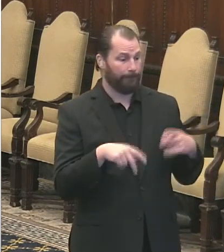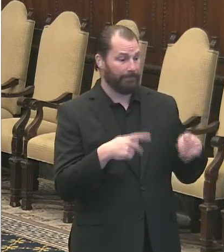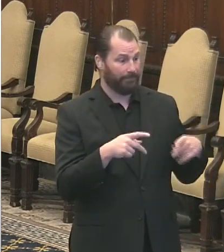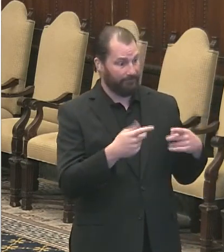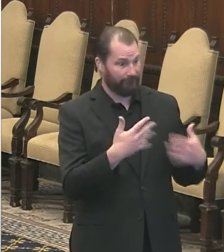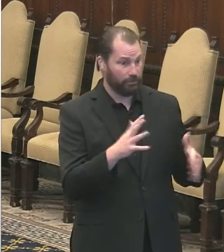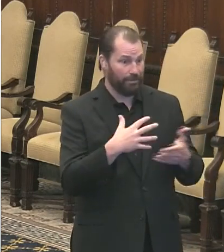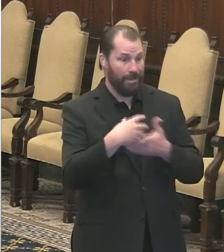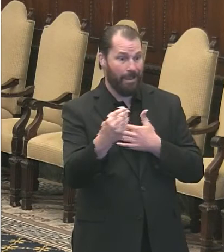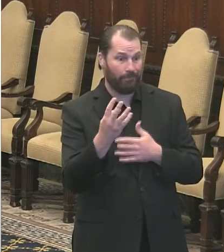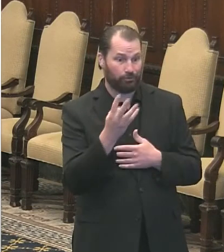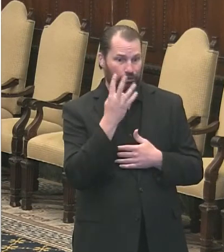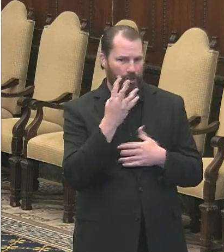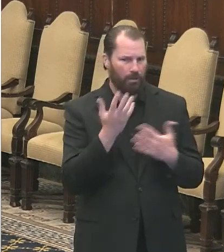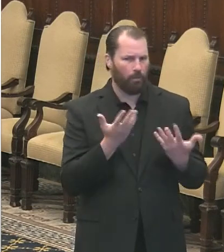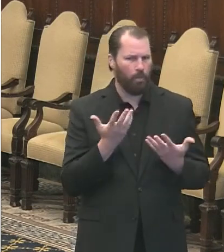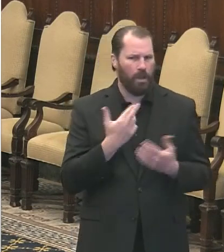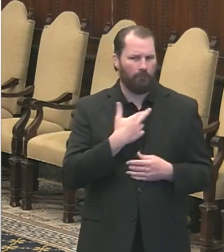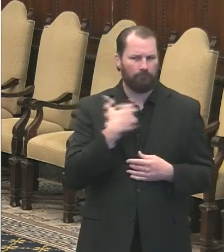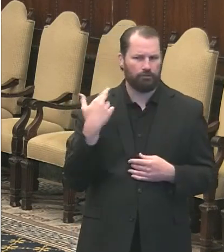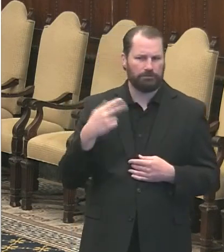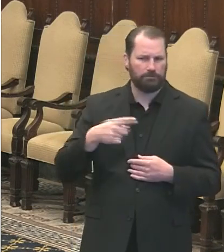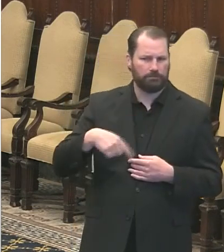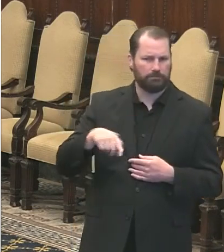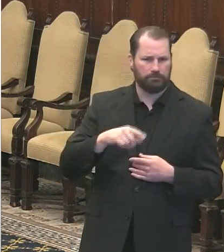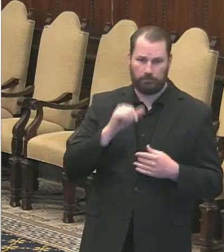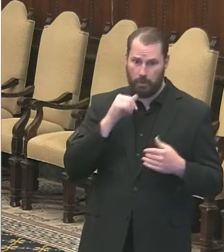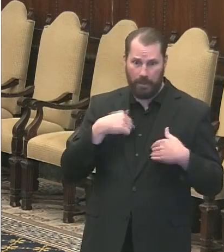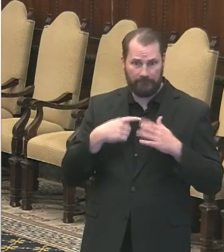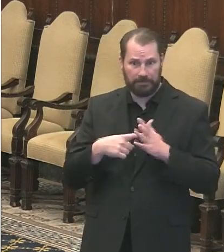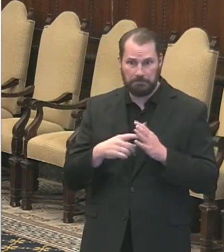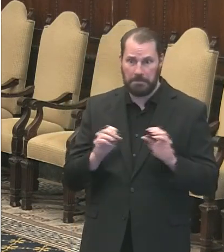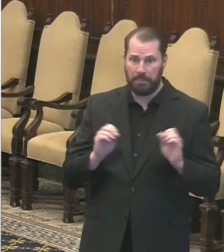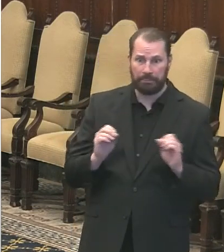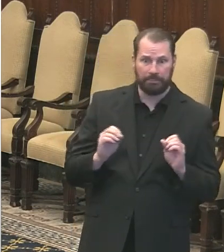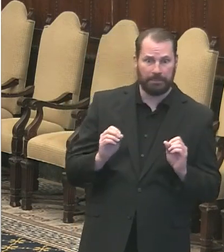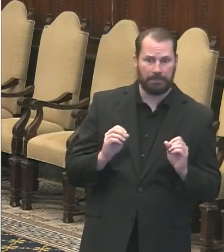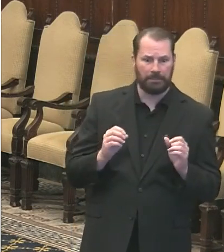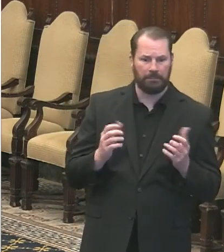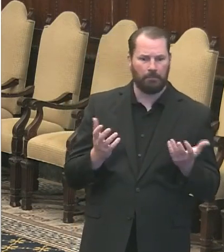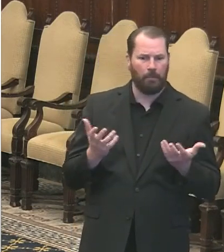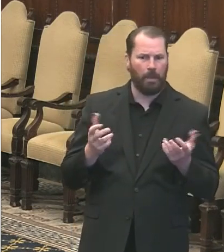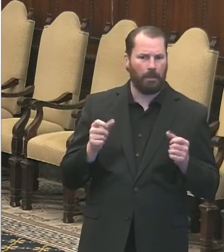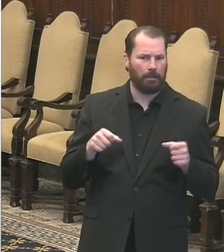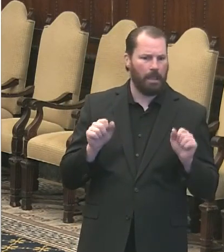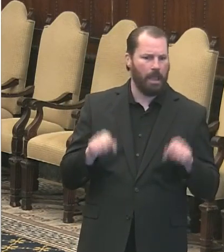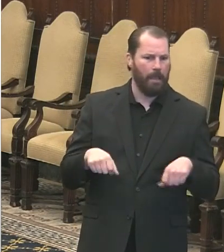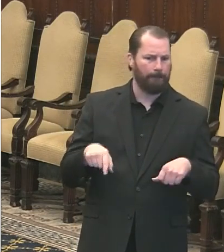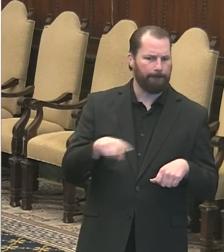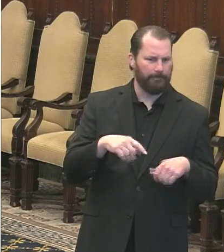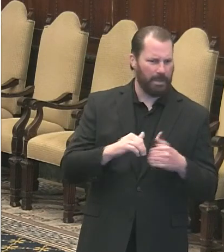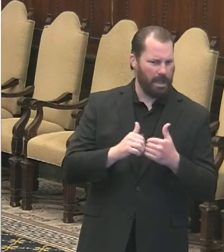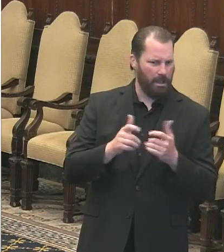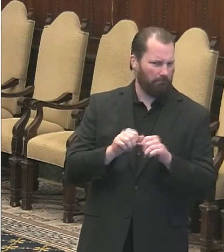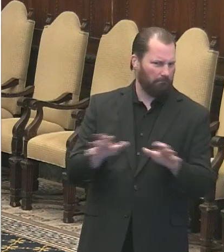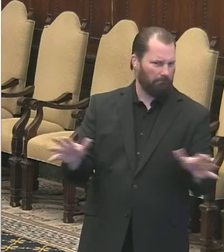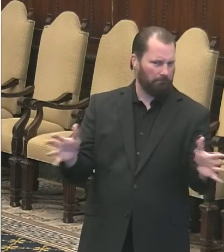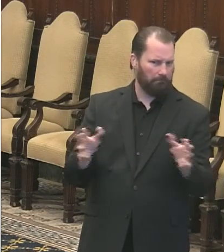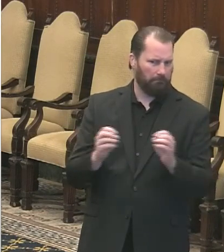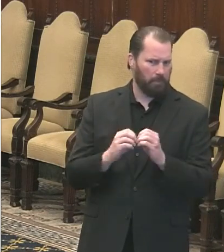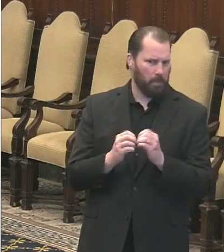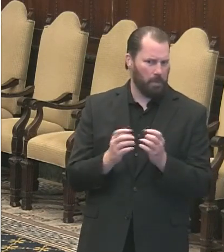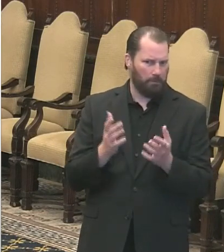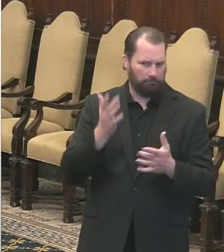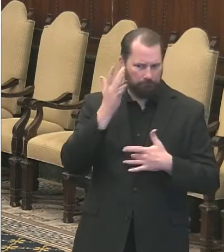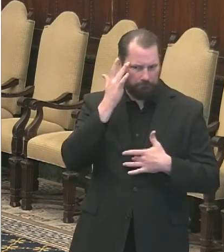or pre-symptomatic with the potential to spread the virus outside of the city jails? Well, first, let me just say that the releasing